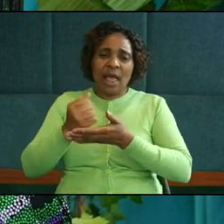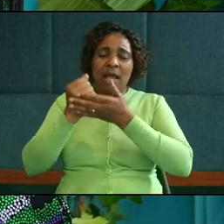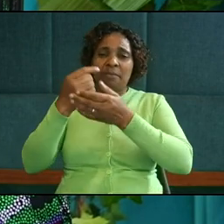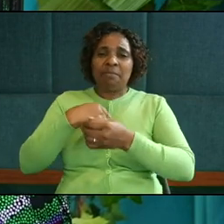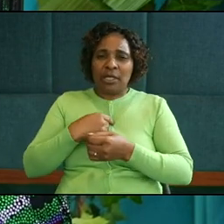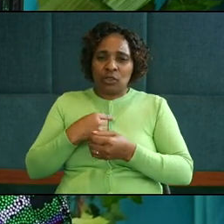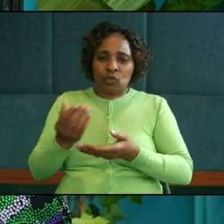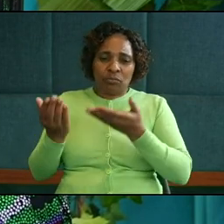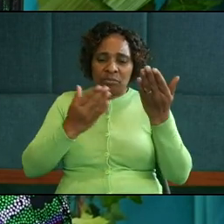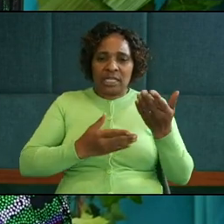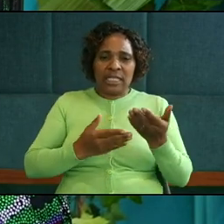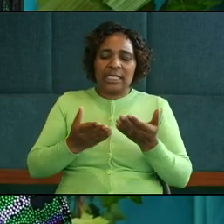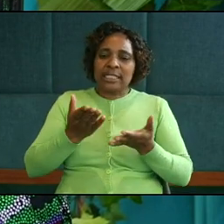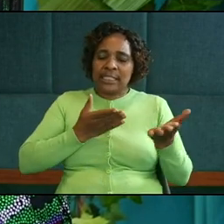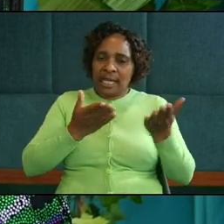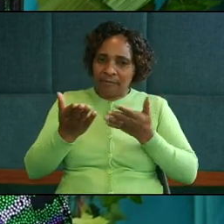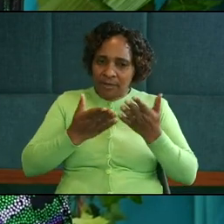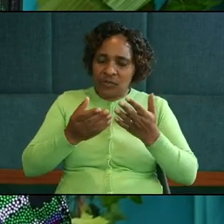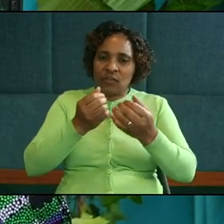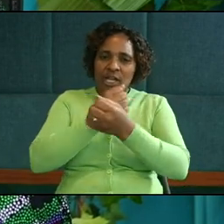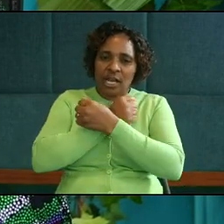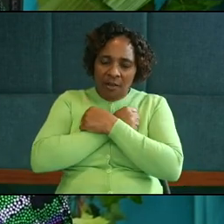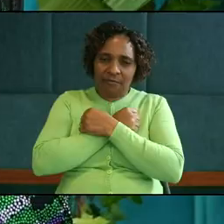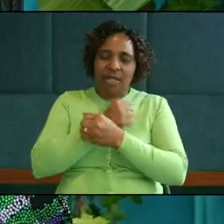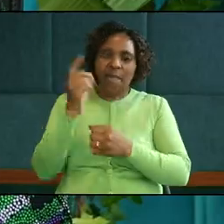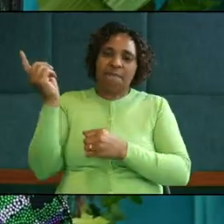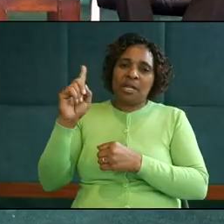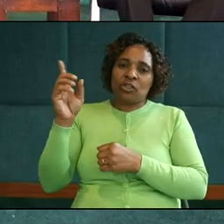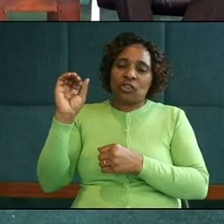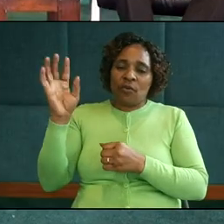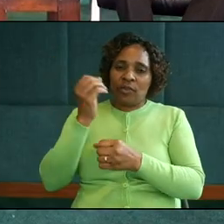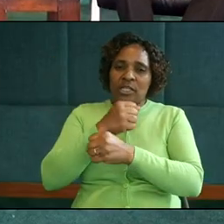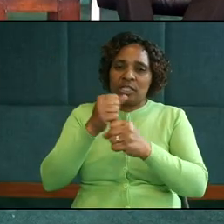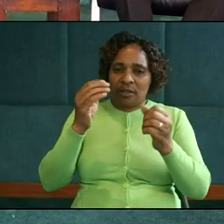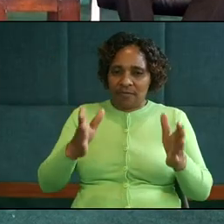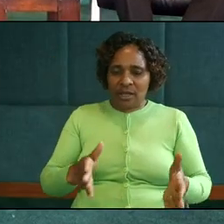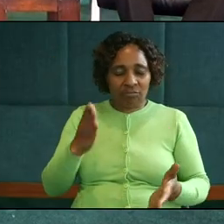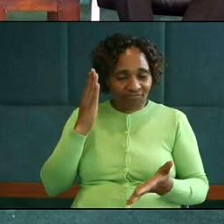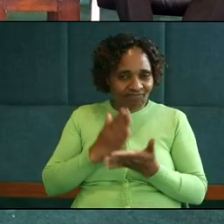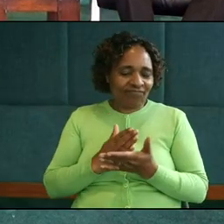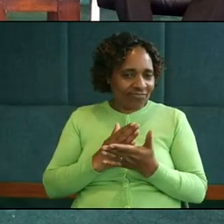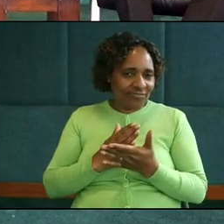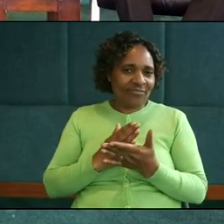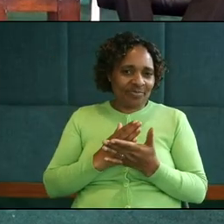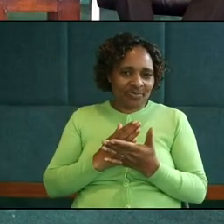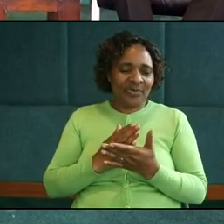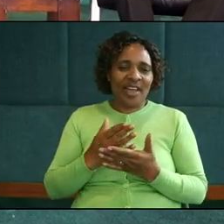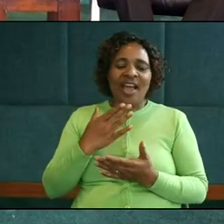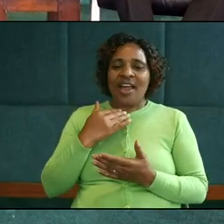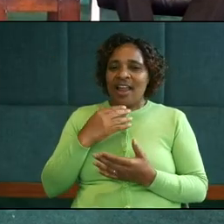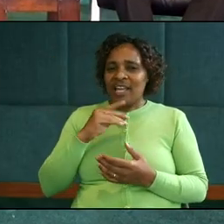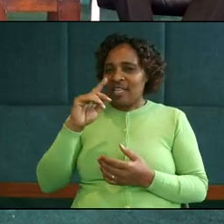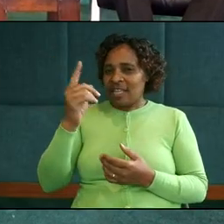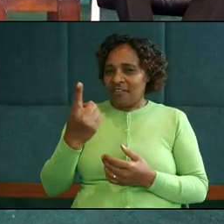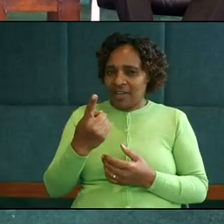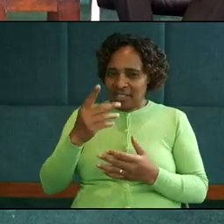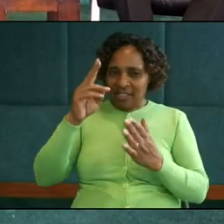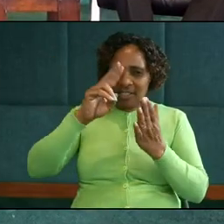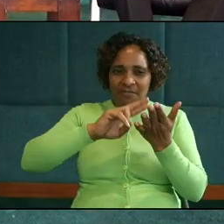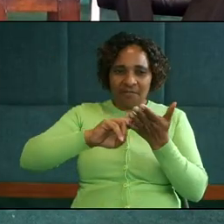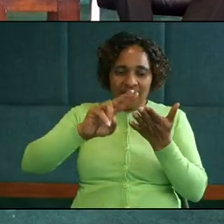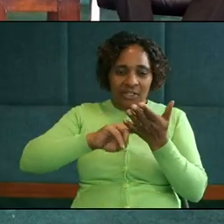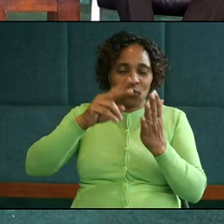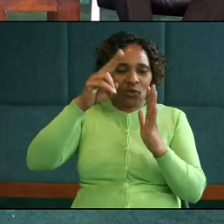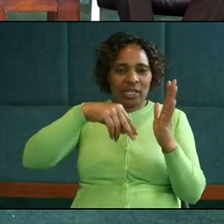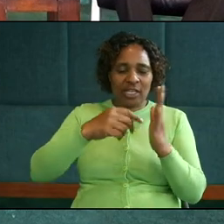my service the loving ministry of the Savior. Yeah, indeed. Indeed. I like the first quote that you read, and that